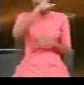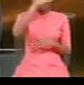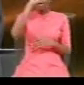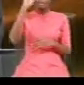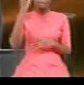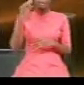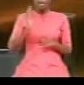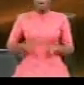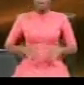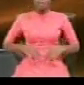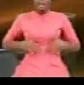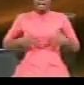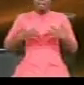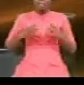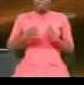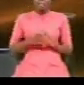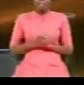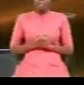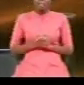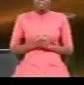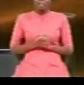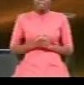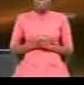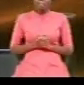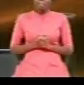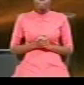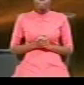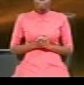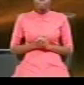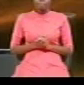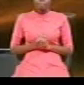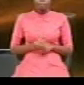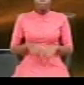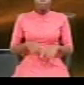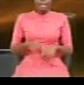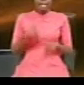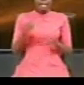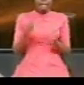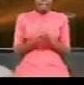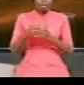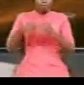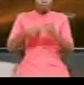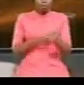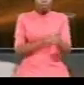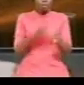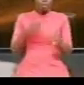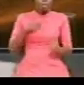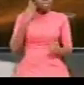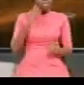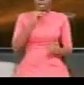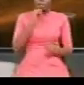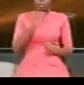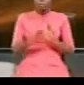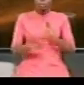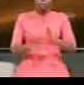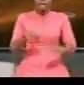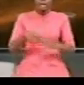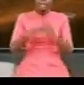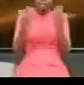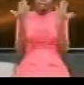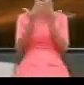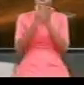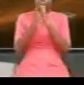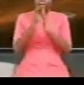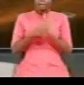light of life. He that follow me shall not walk in